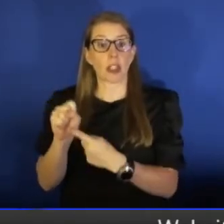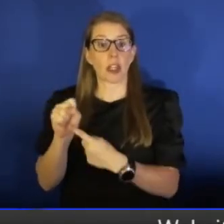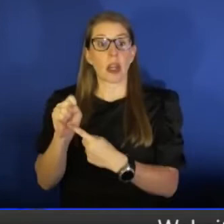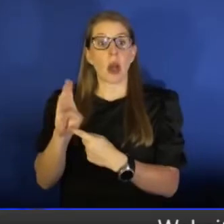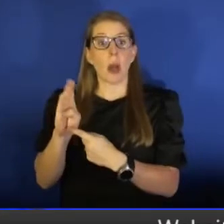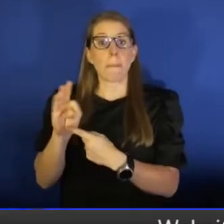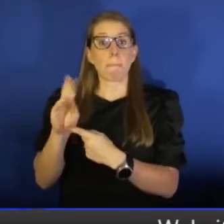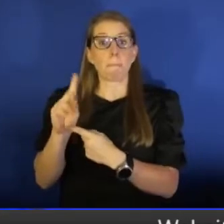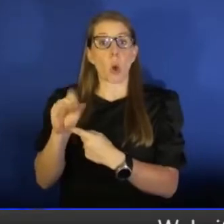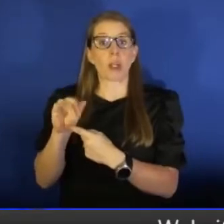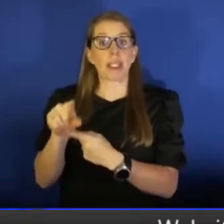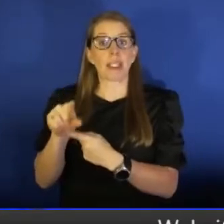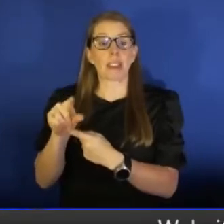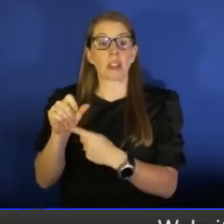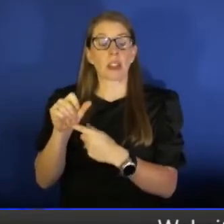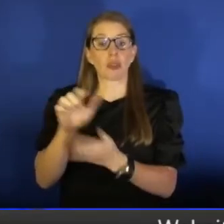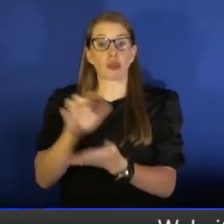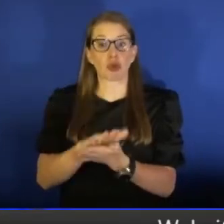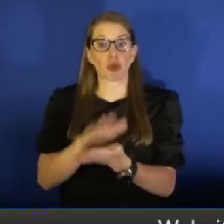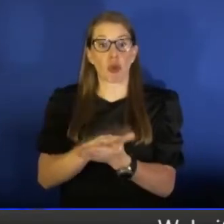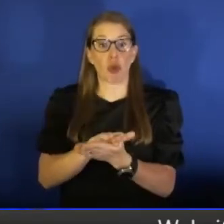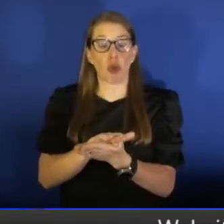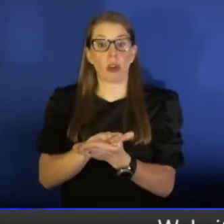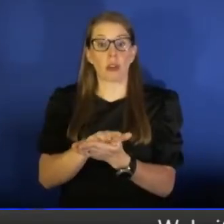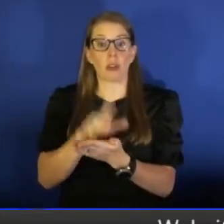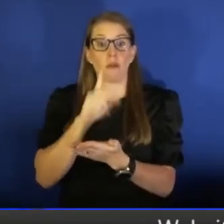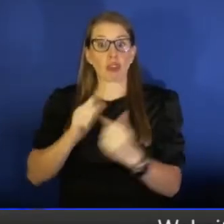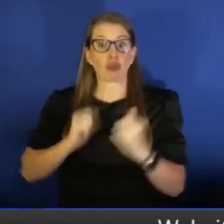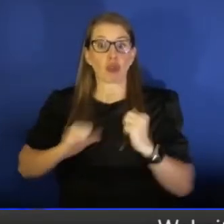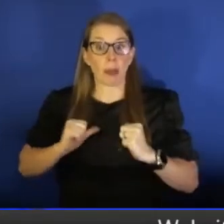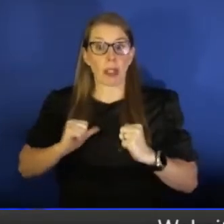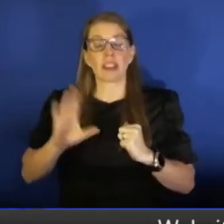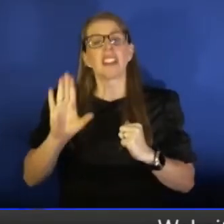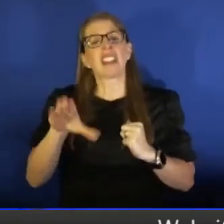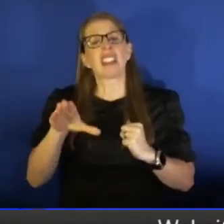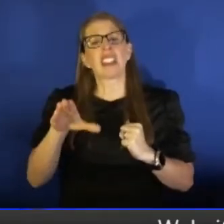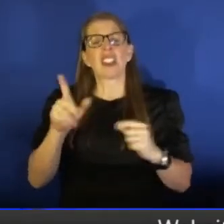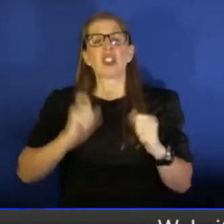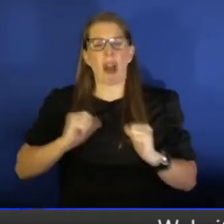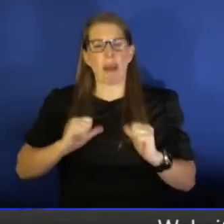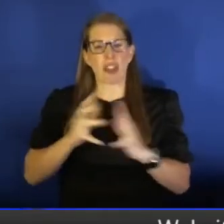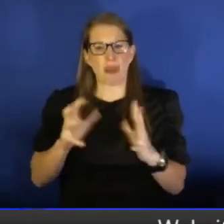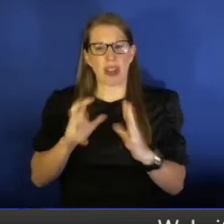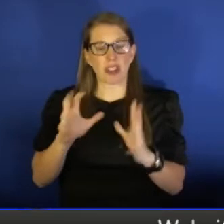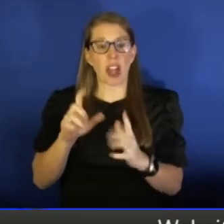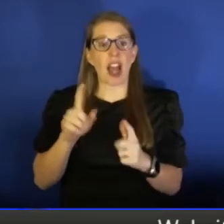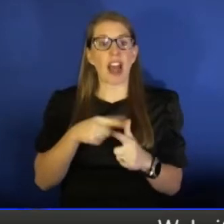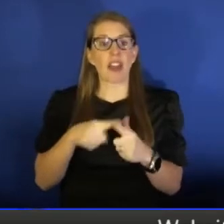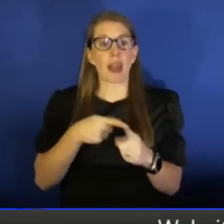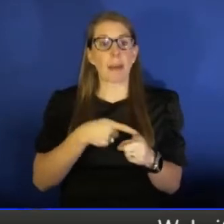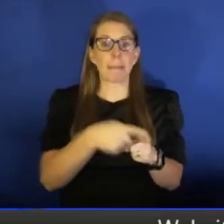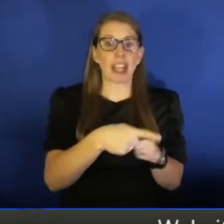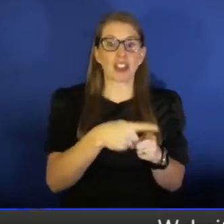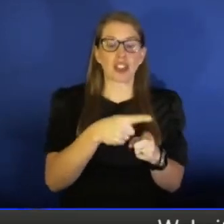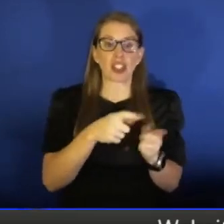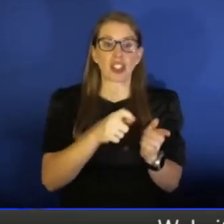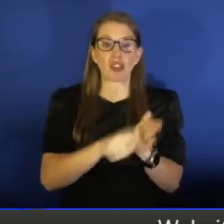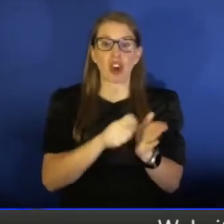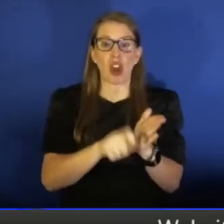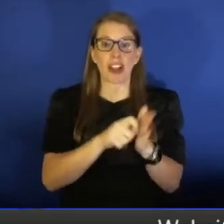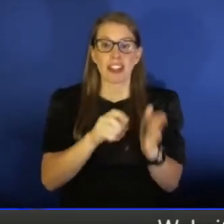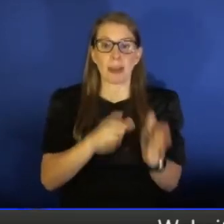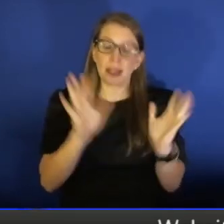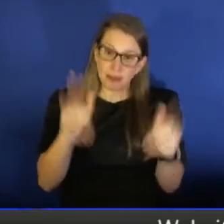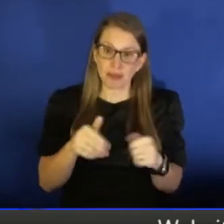too much drama at the drama school. So, okay, doesn't everybody then major in journalism? Isn't that what happens? That's the transition, But yes. when he went to